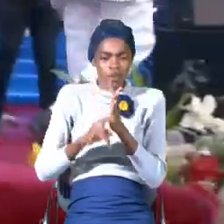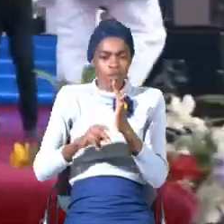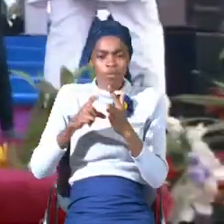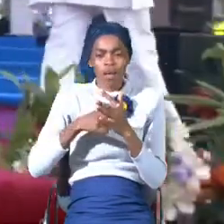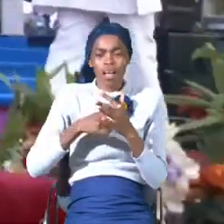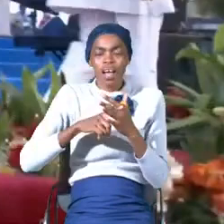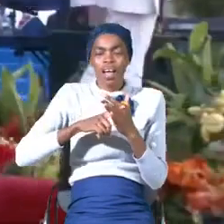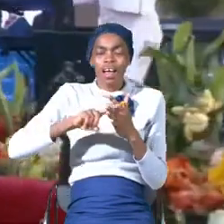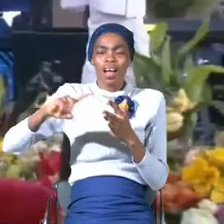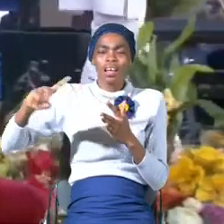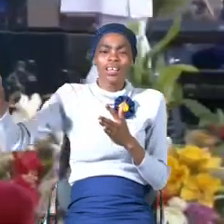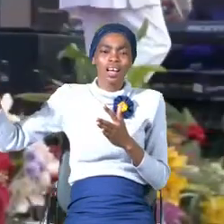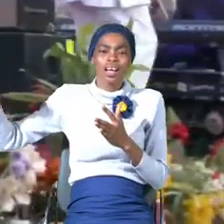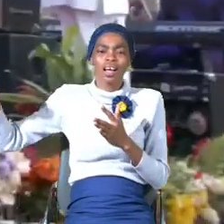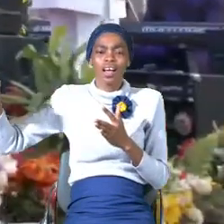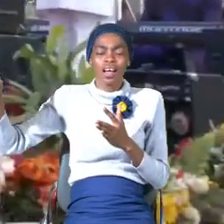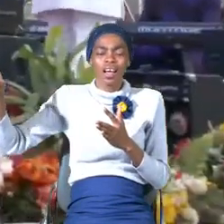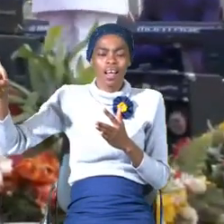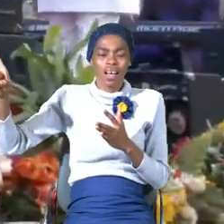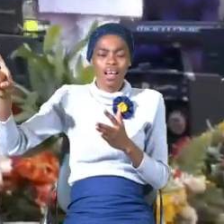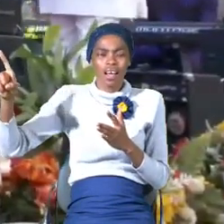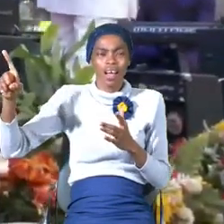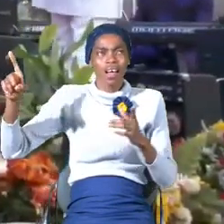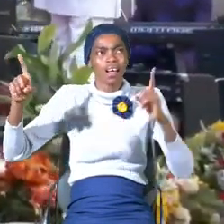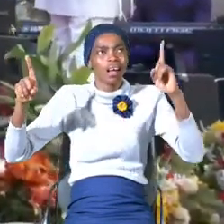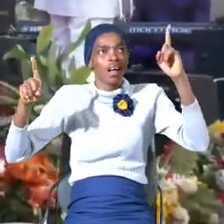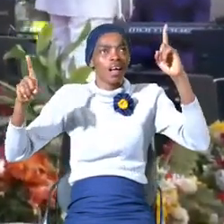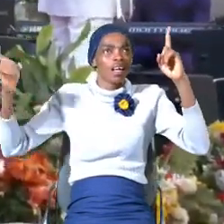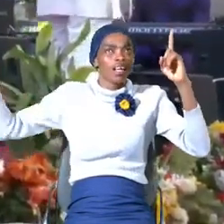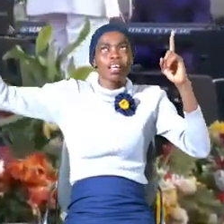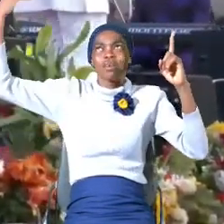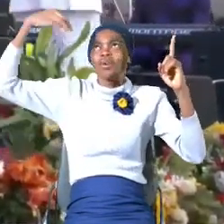Okunkun parada. Imaledo.